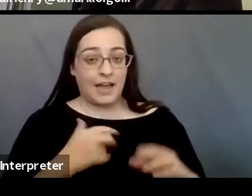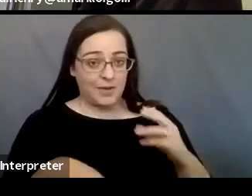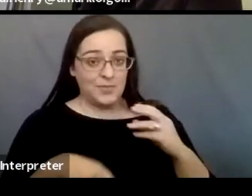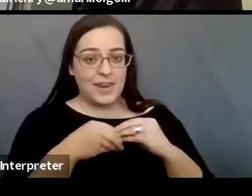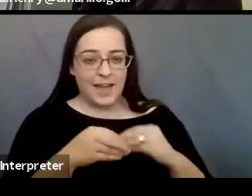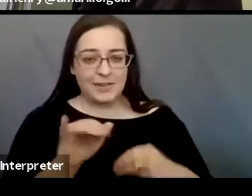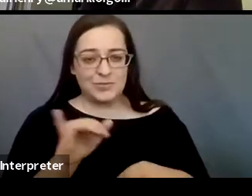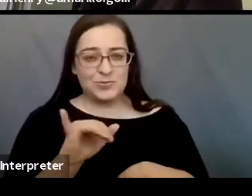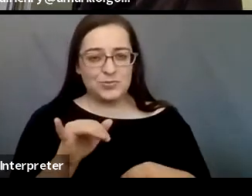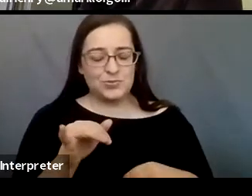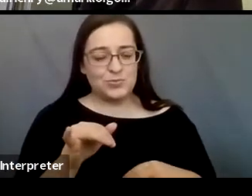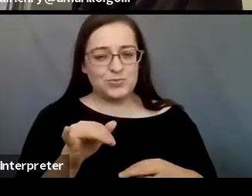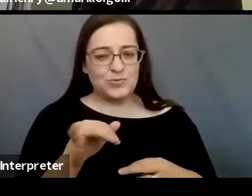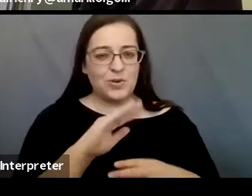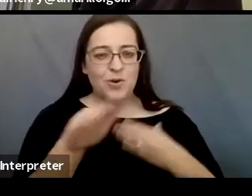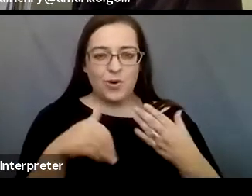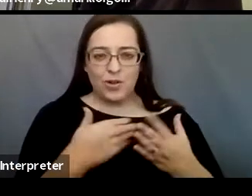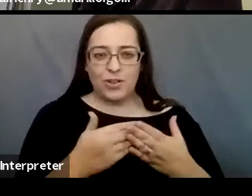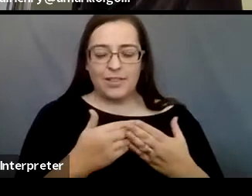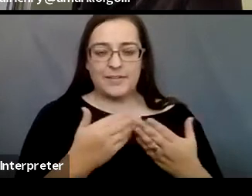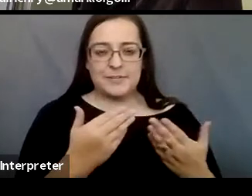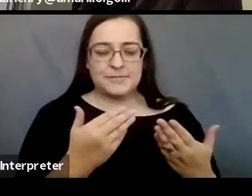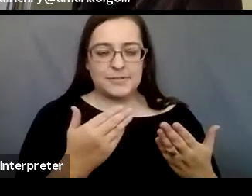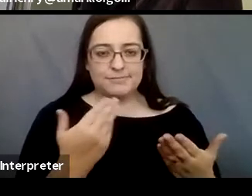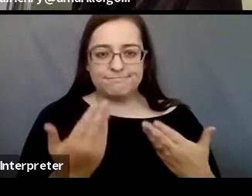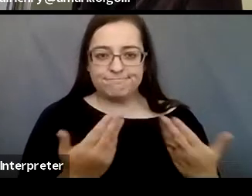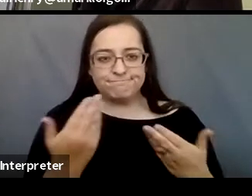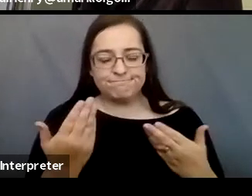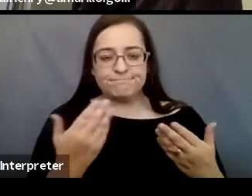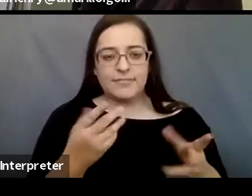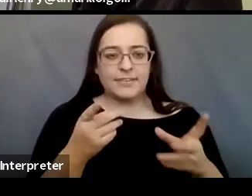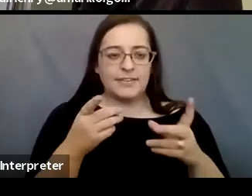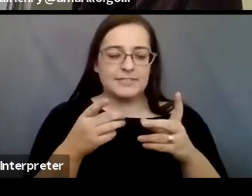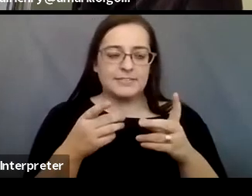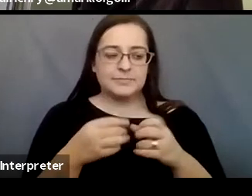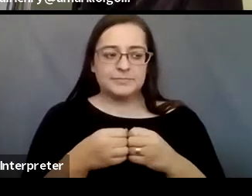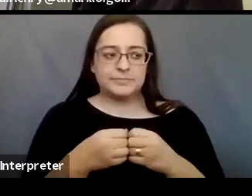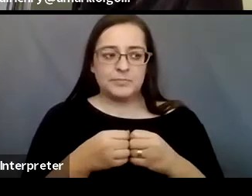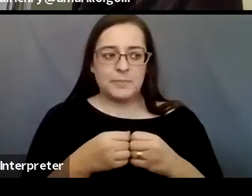of the key jurisdictions and